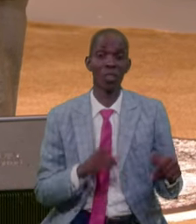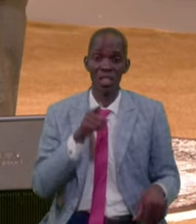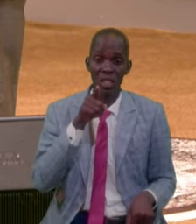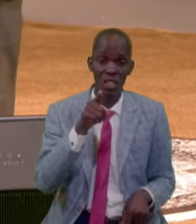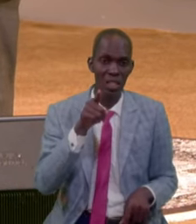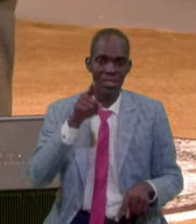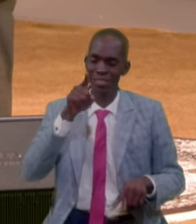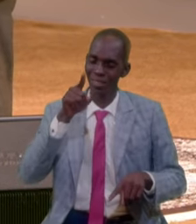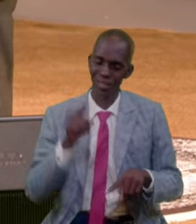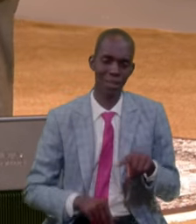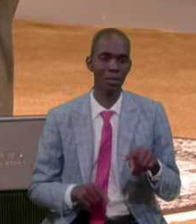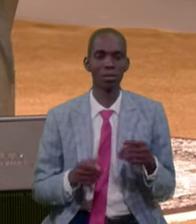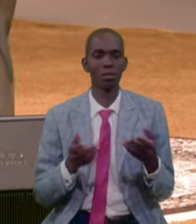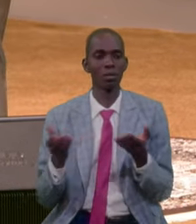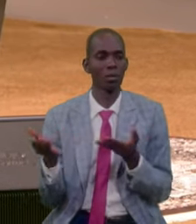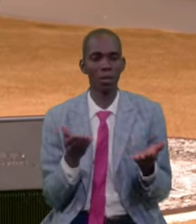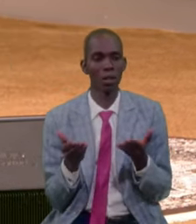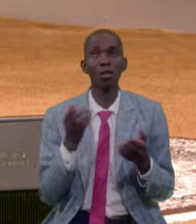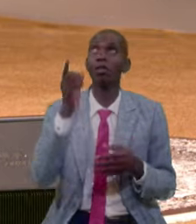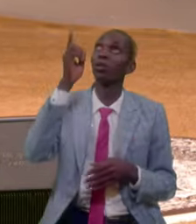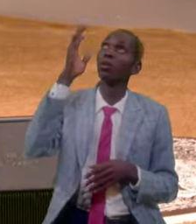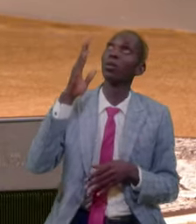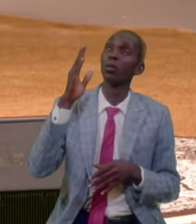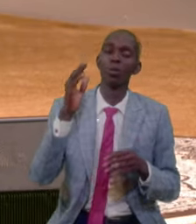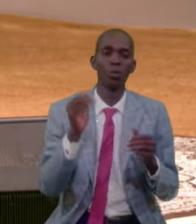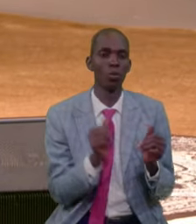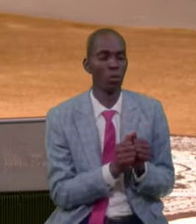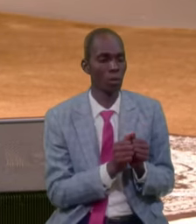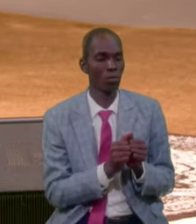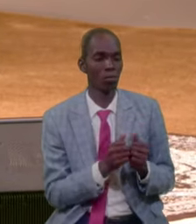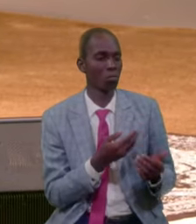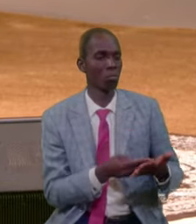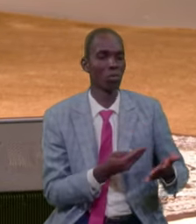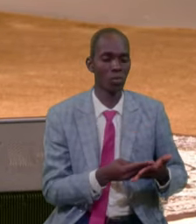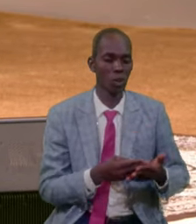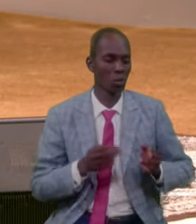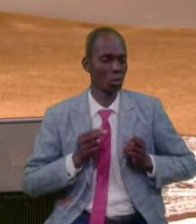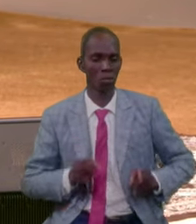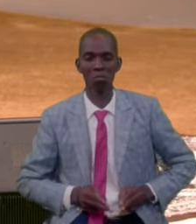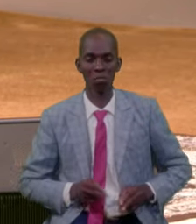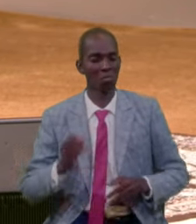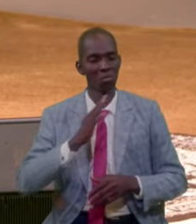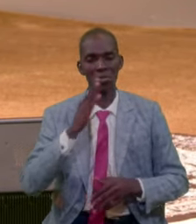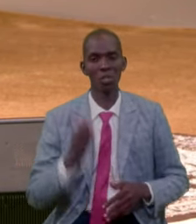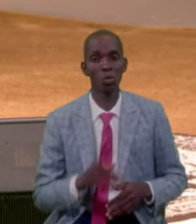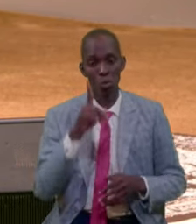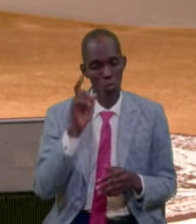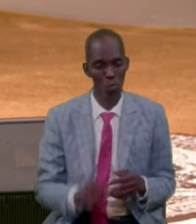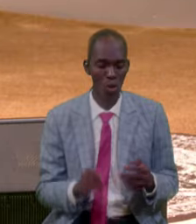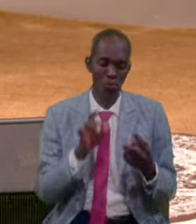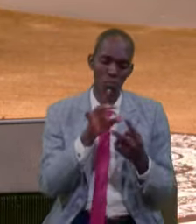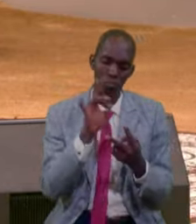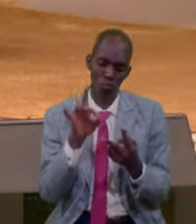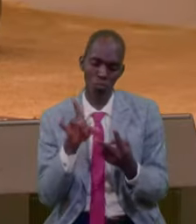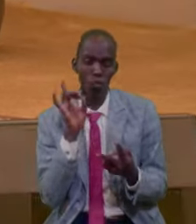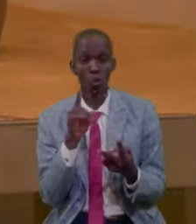cannot serve God and mammon. We must make a choice. If we're going to love